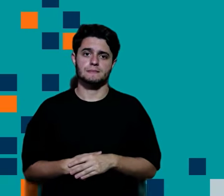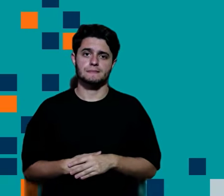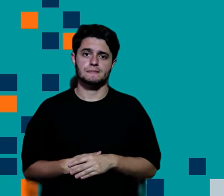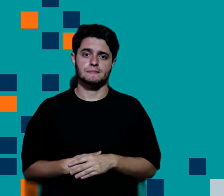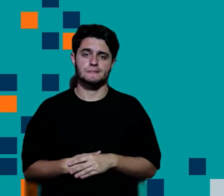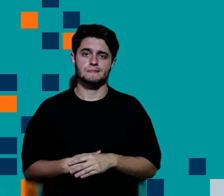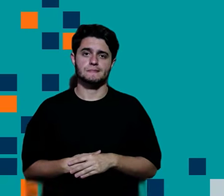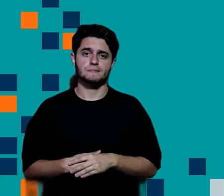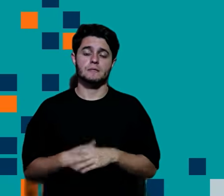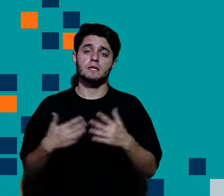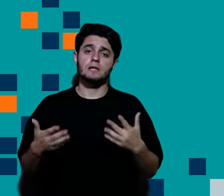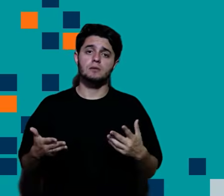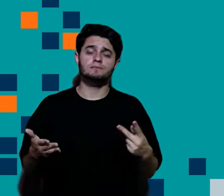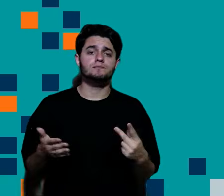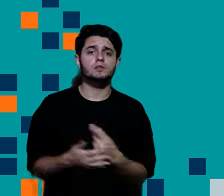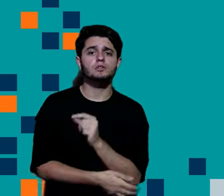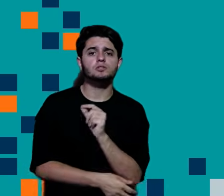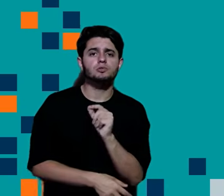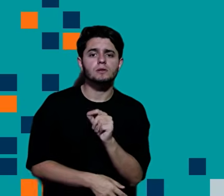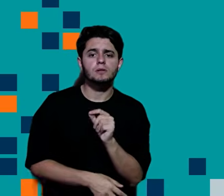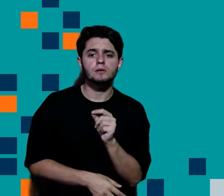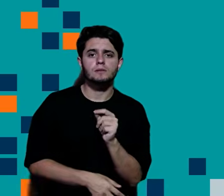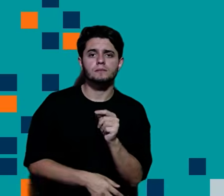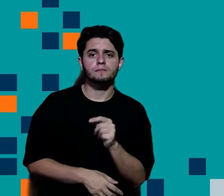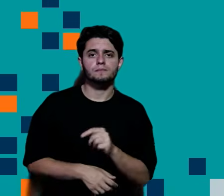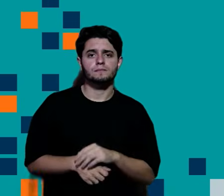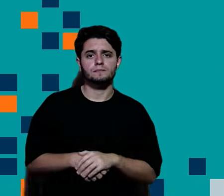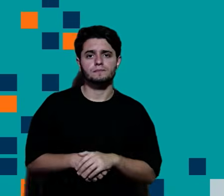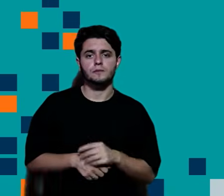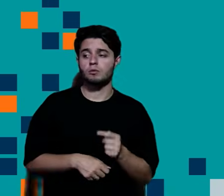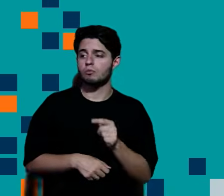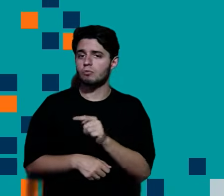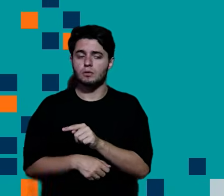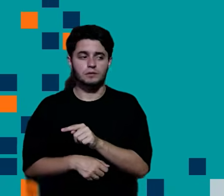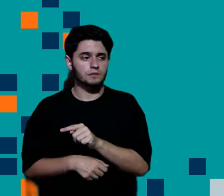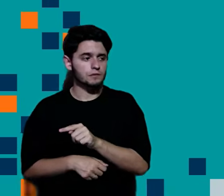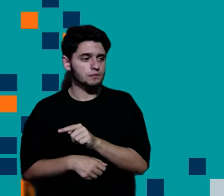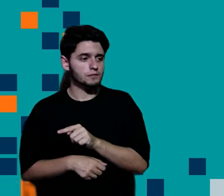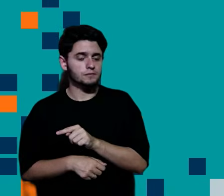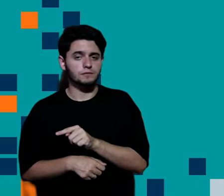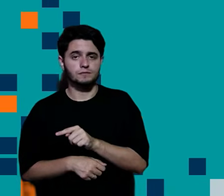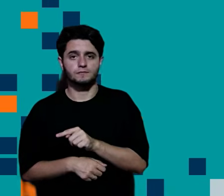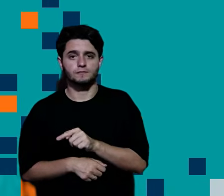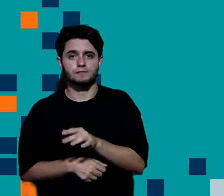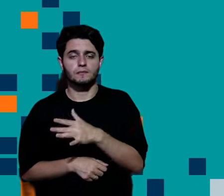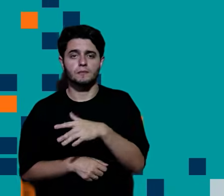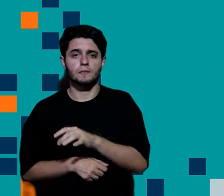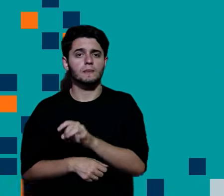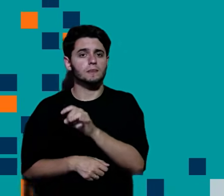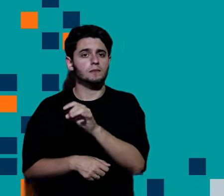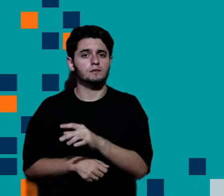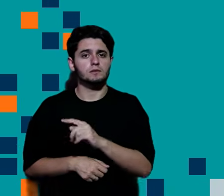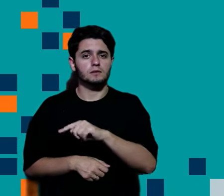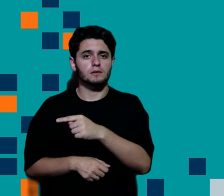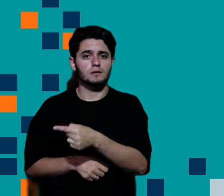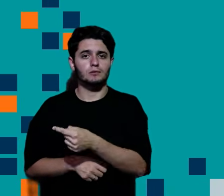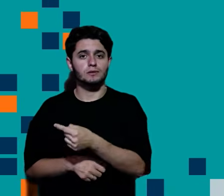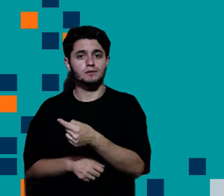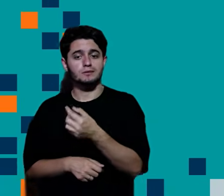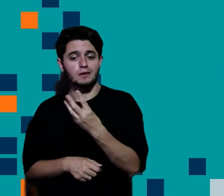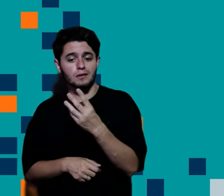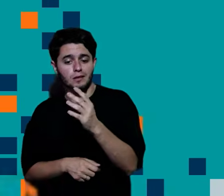change. What happens to the mice in the impoverished environment? This is only after 30